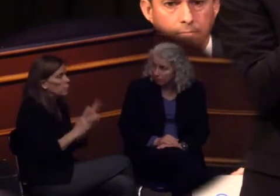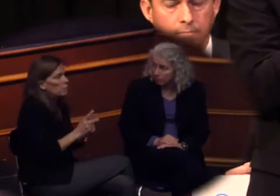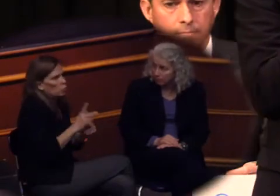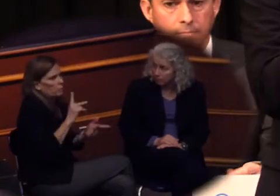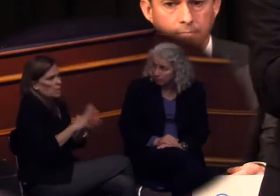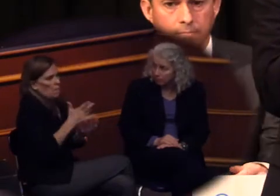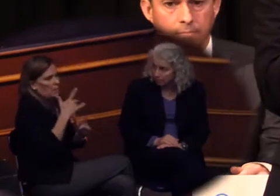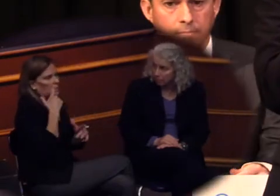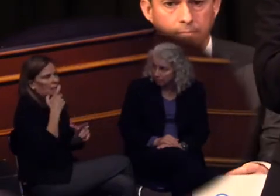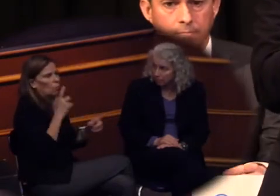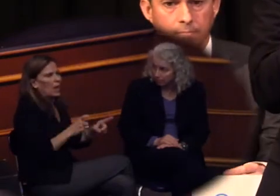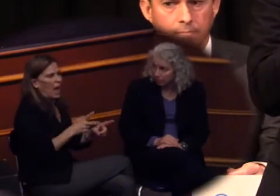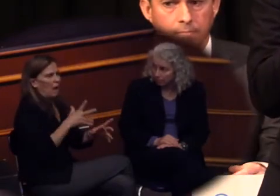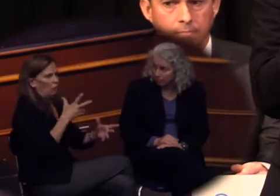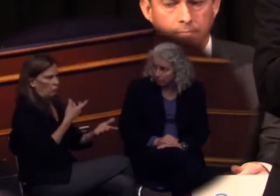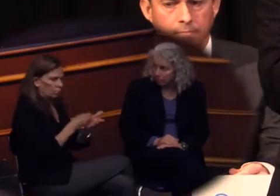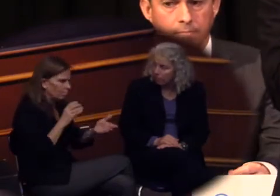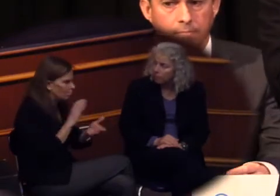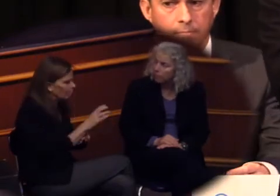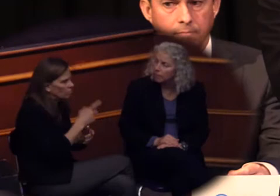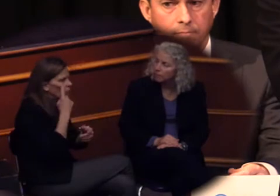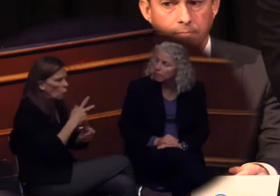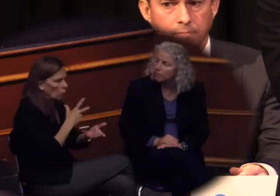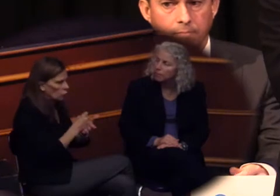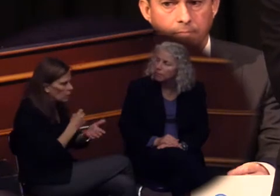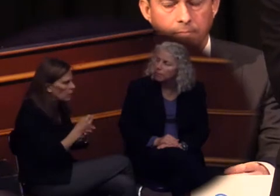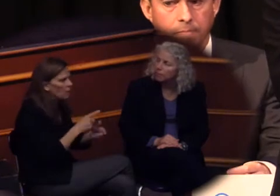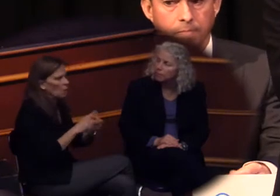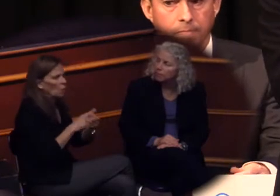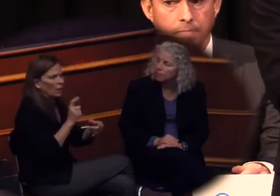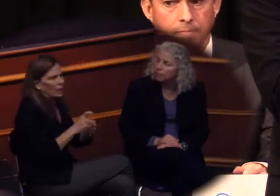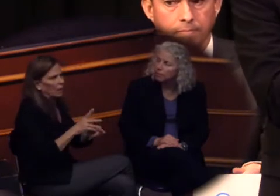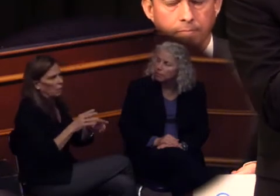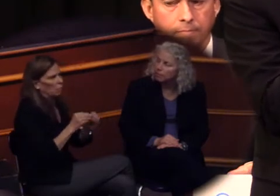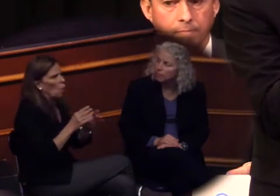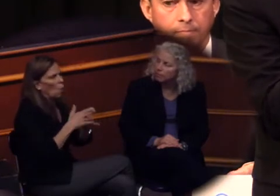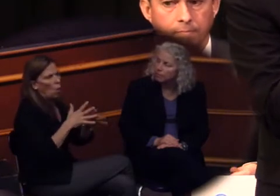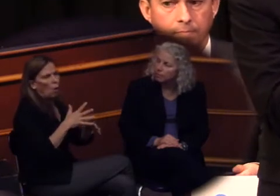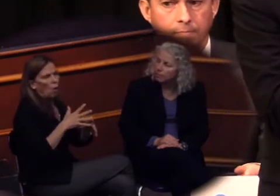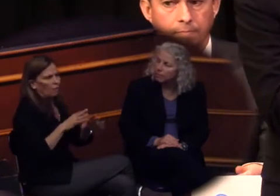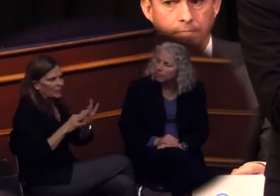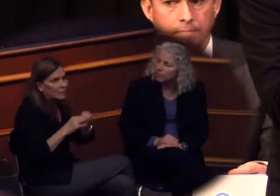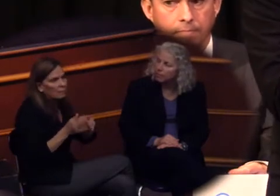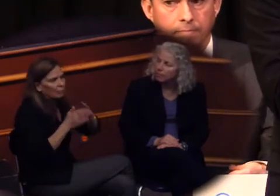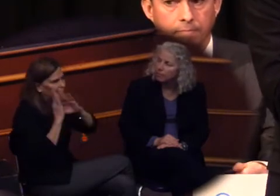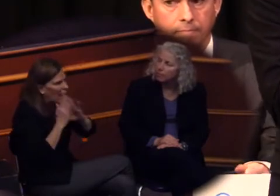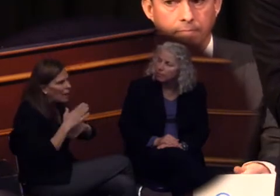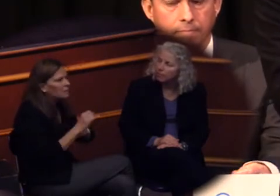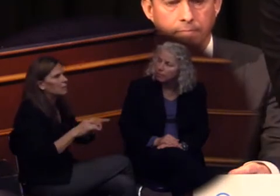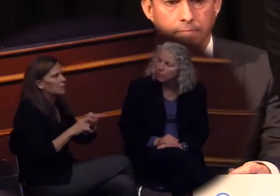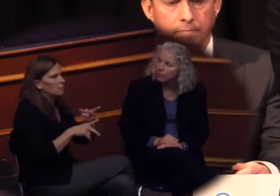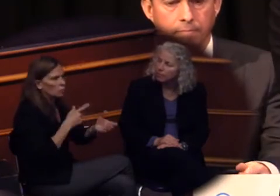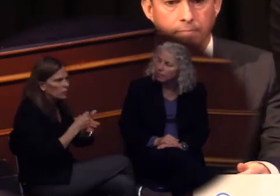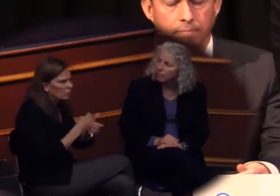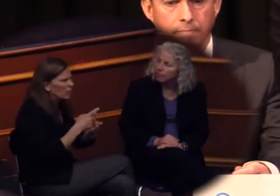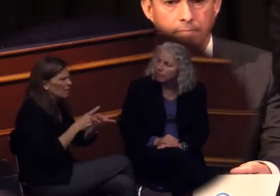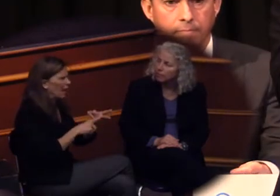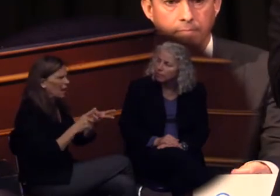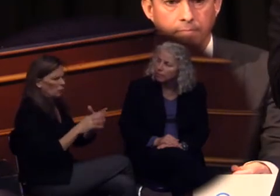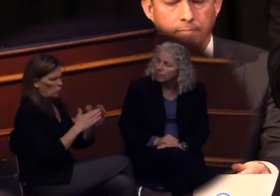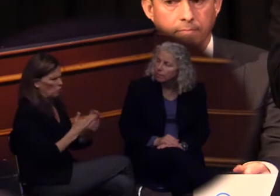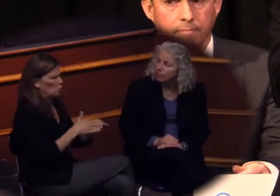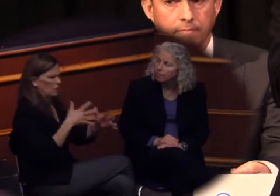got to invest in treatment. We need more beds. We need more clinicians. We need community-based, lifelong treatment.